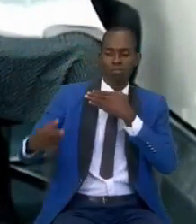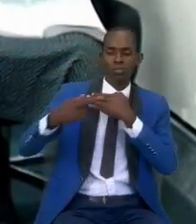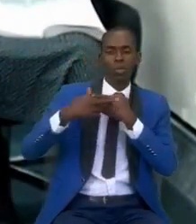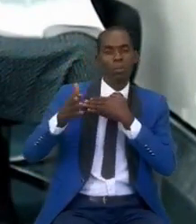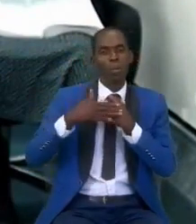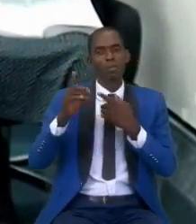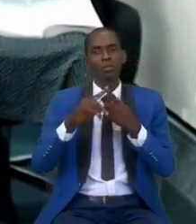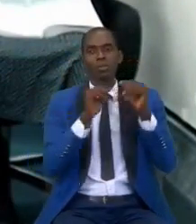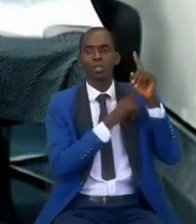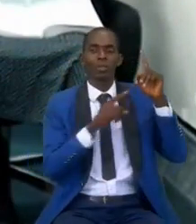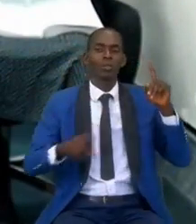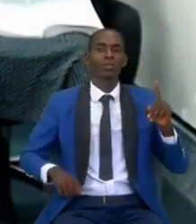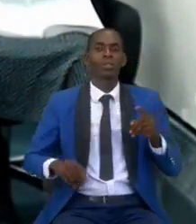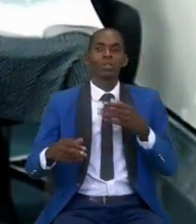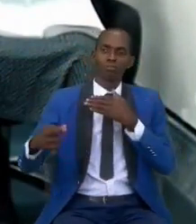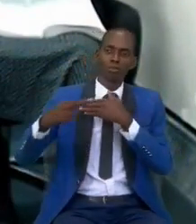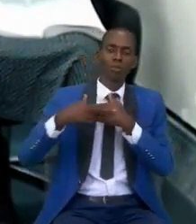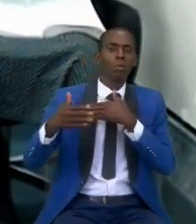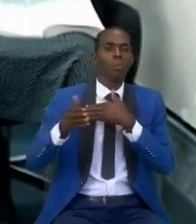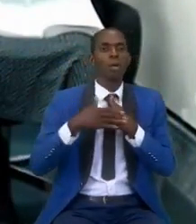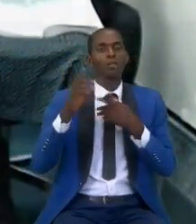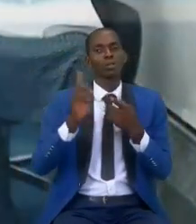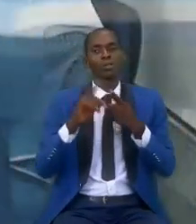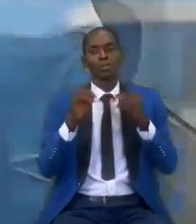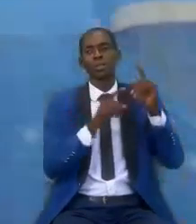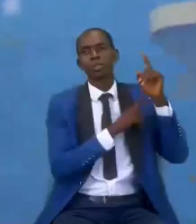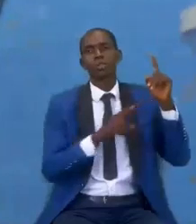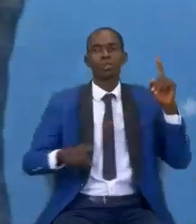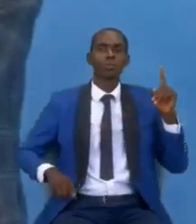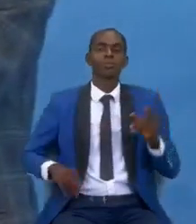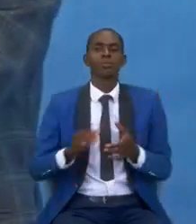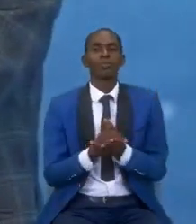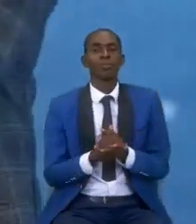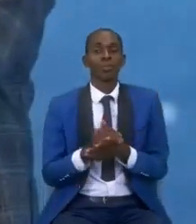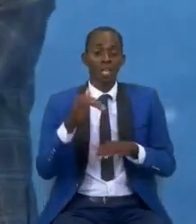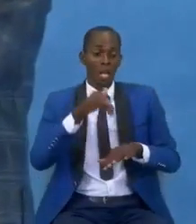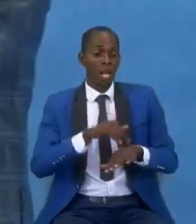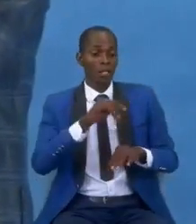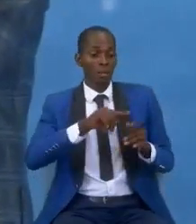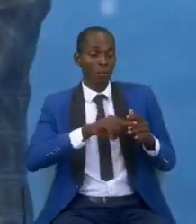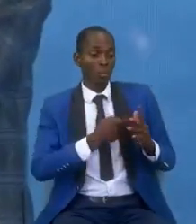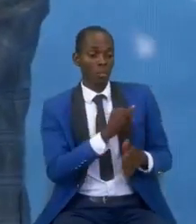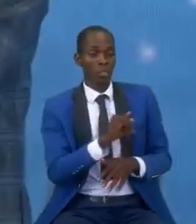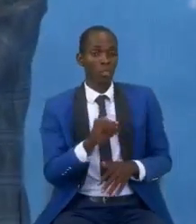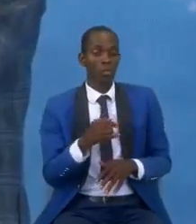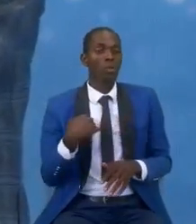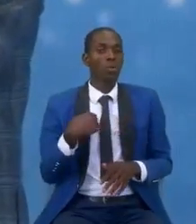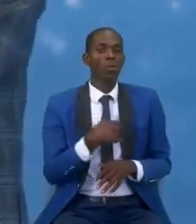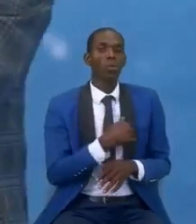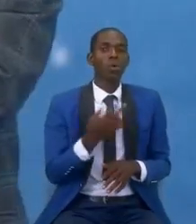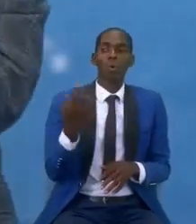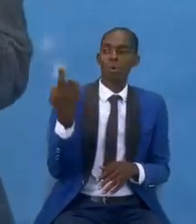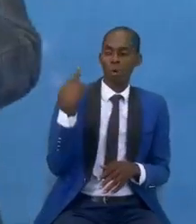the Lord. At the beginning we were with God, and then Satan